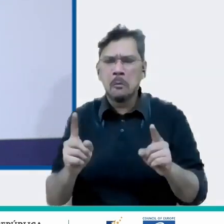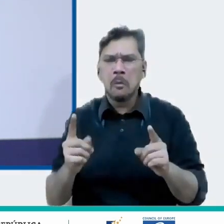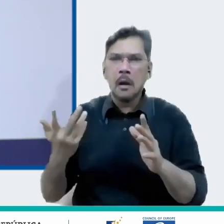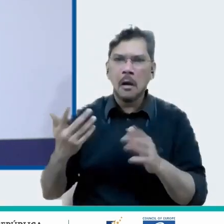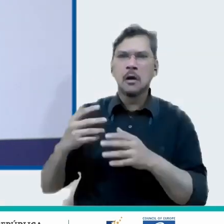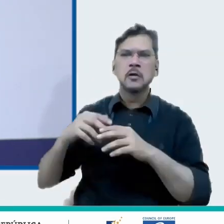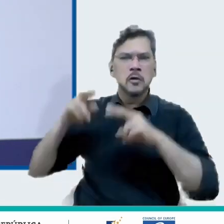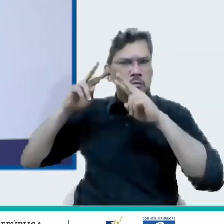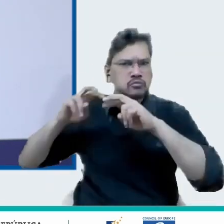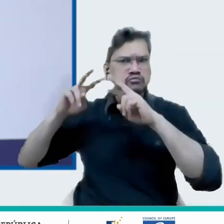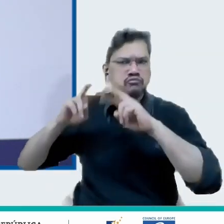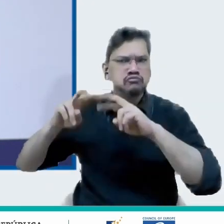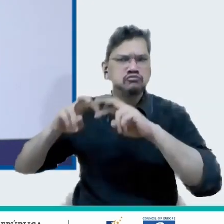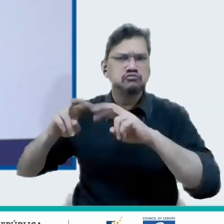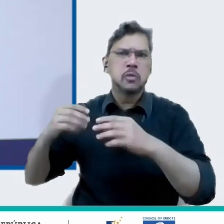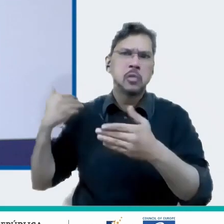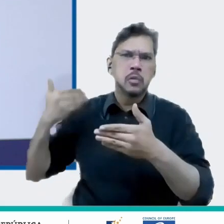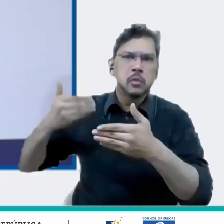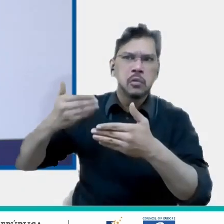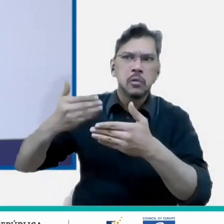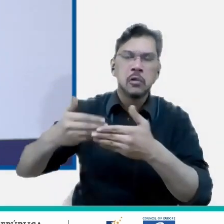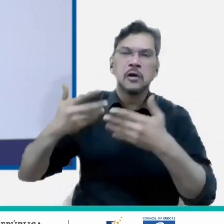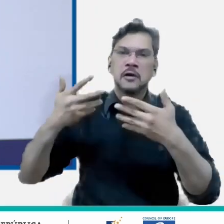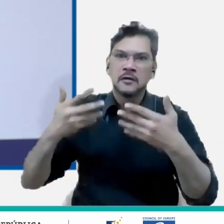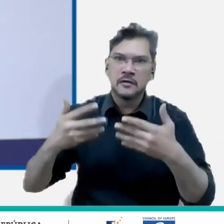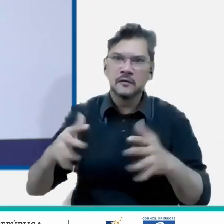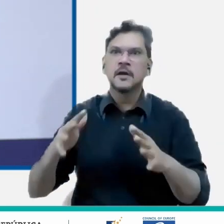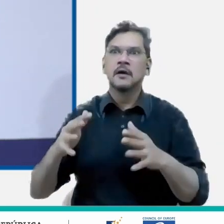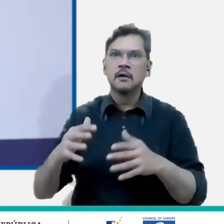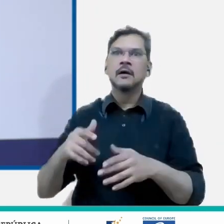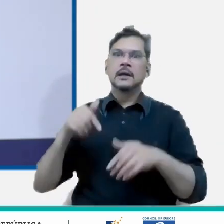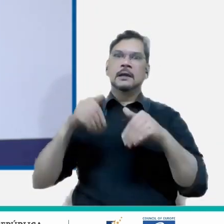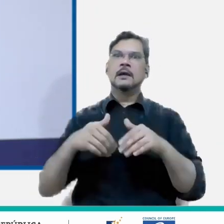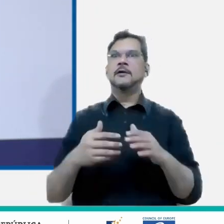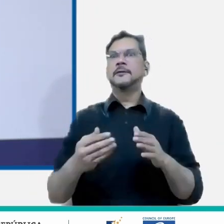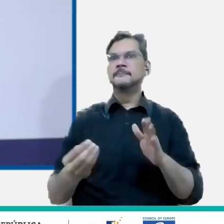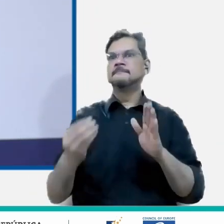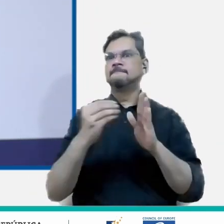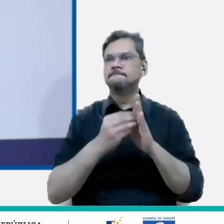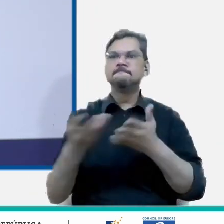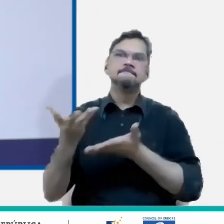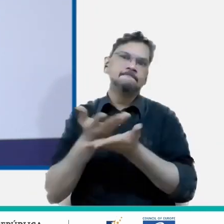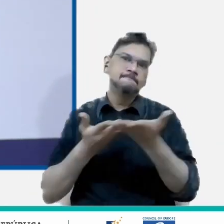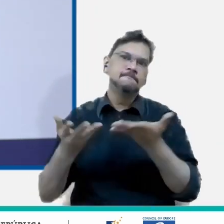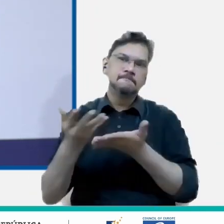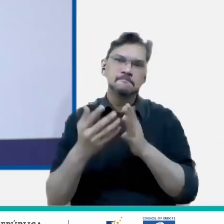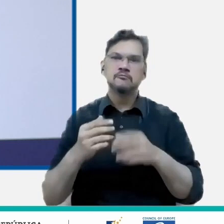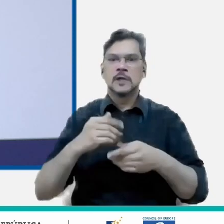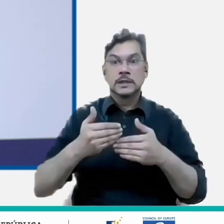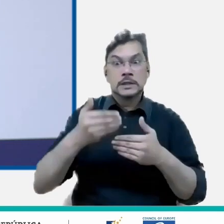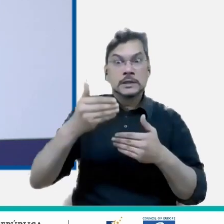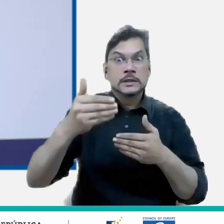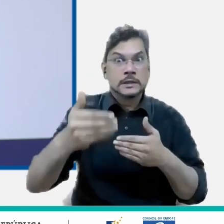countries with the review of the progress of implementation, as I said, of the roadmap, lessons learned from